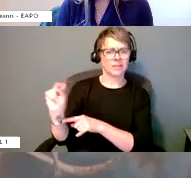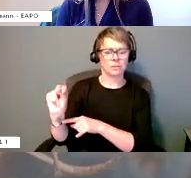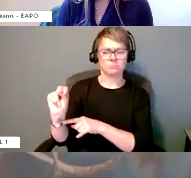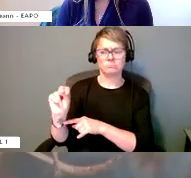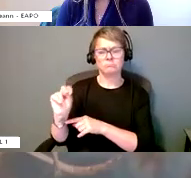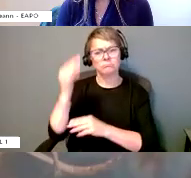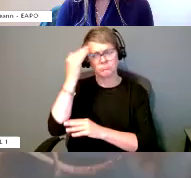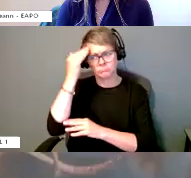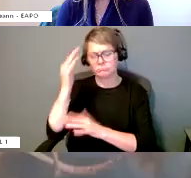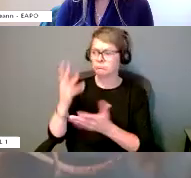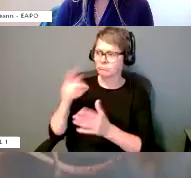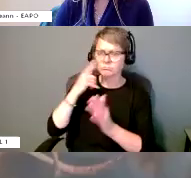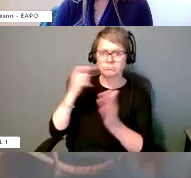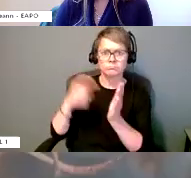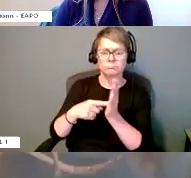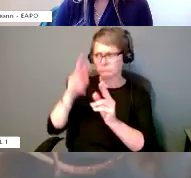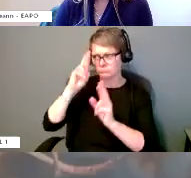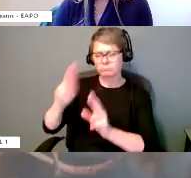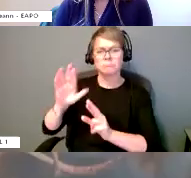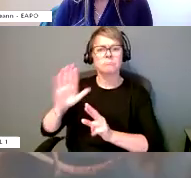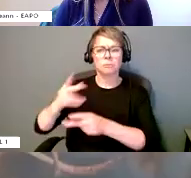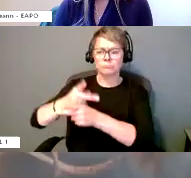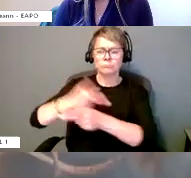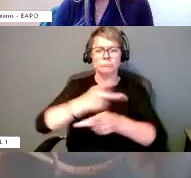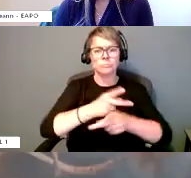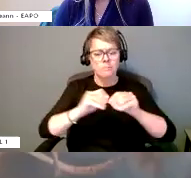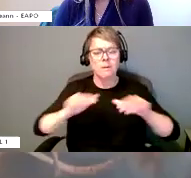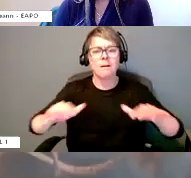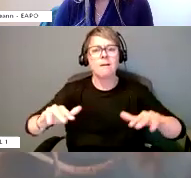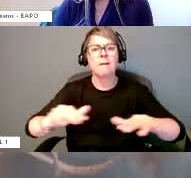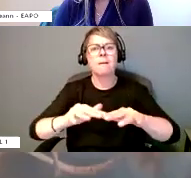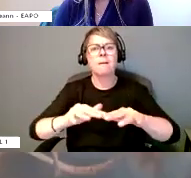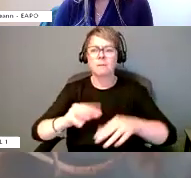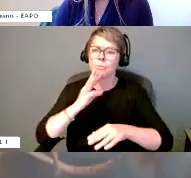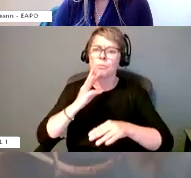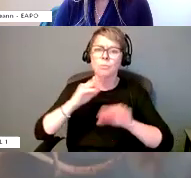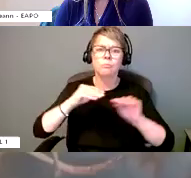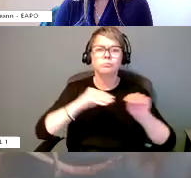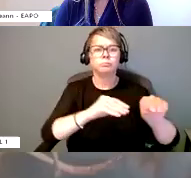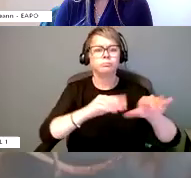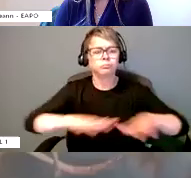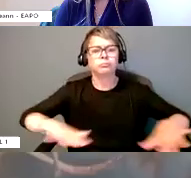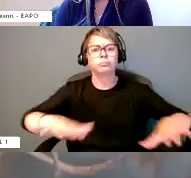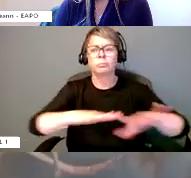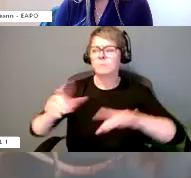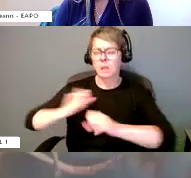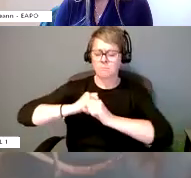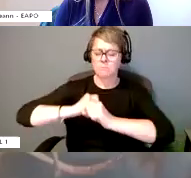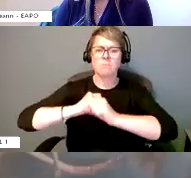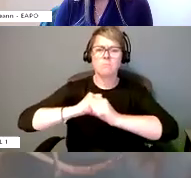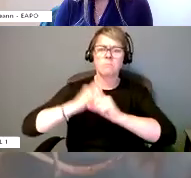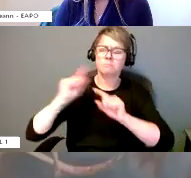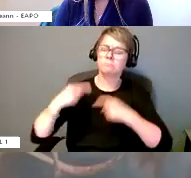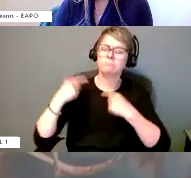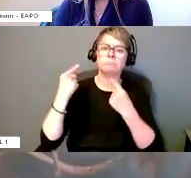stewardship of this land and its waters as protectors of its natural abundance throughout the ages.